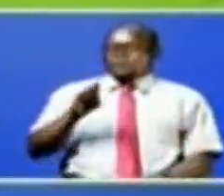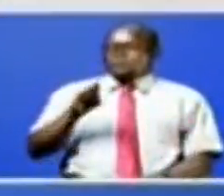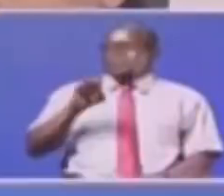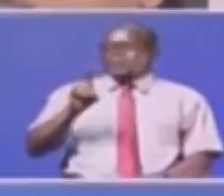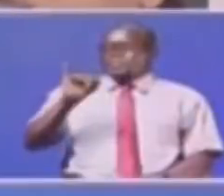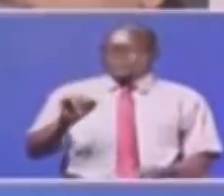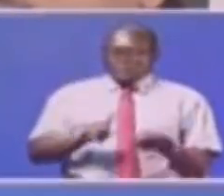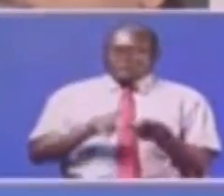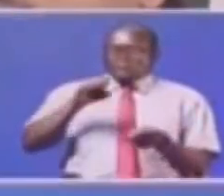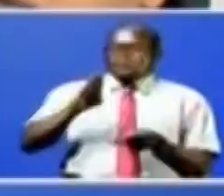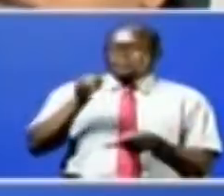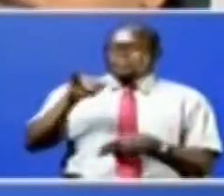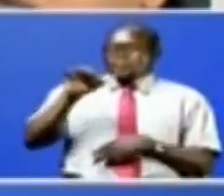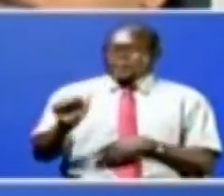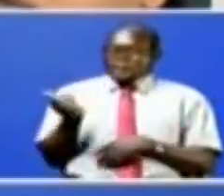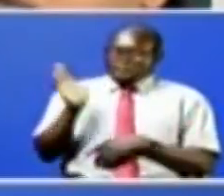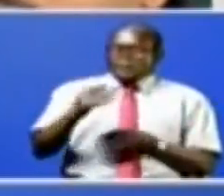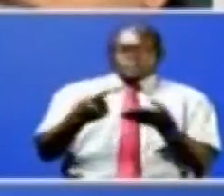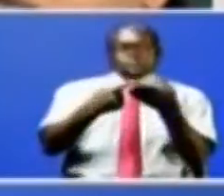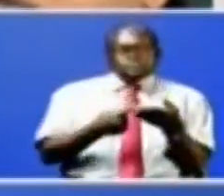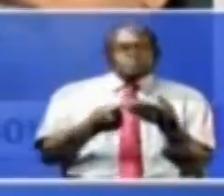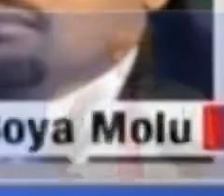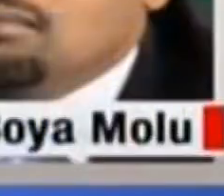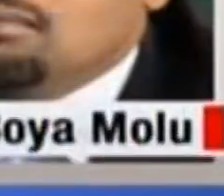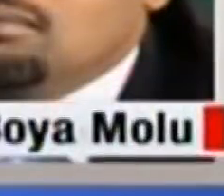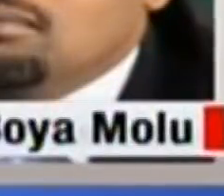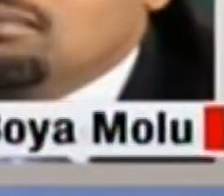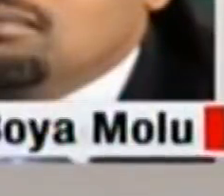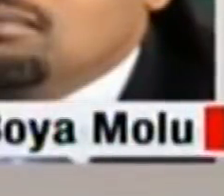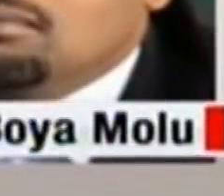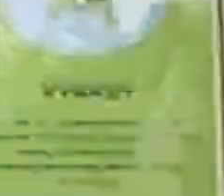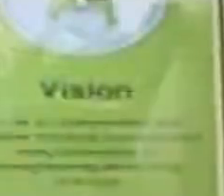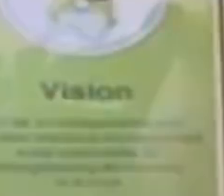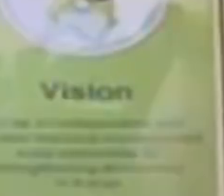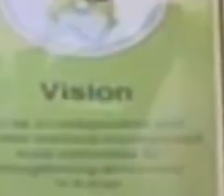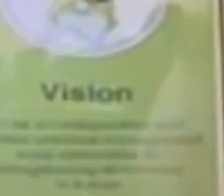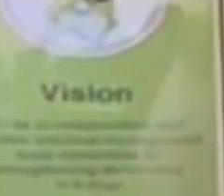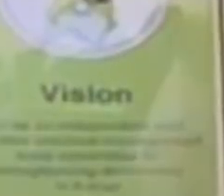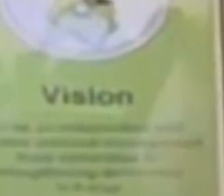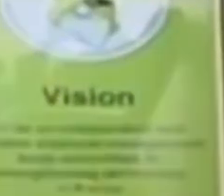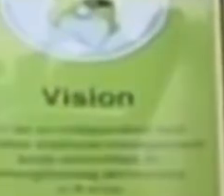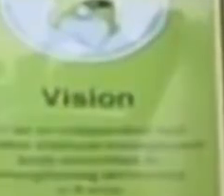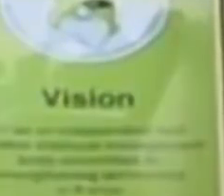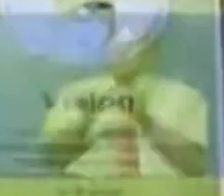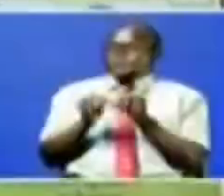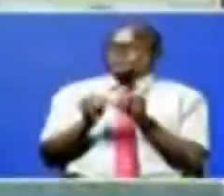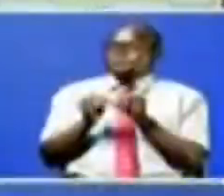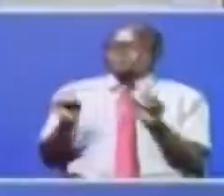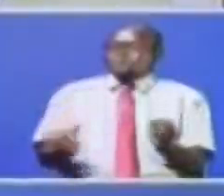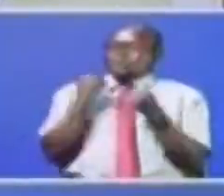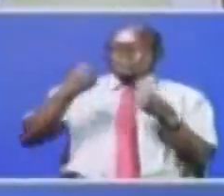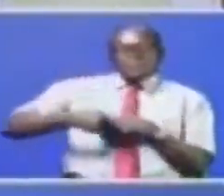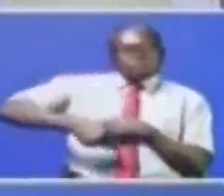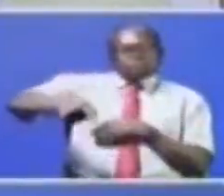Molu, to return to the drawing board as they figure out the next course of action, with a crisis meeting expected this week with